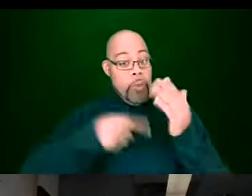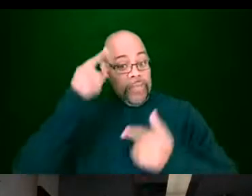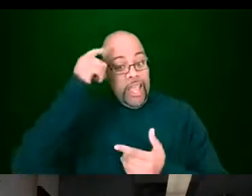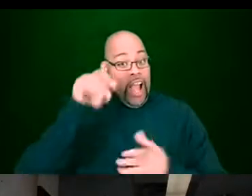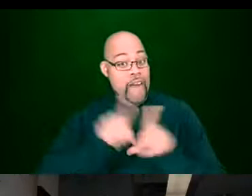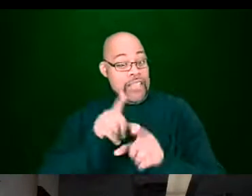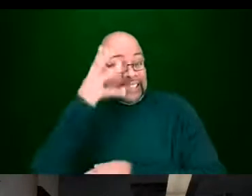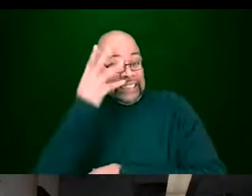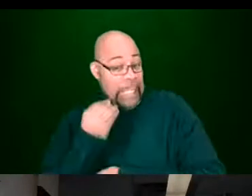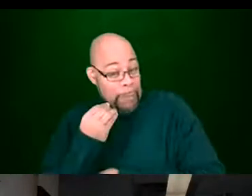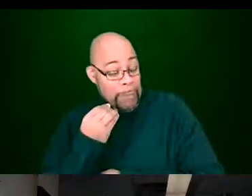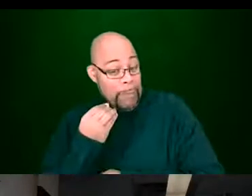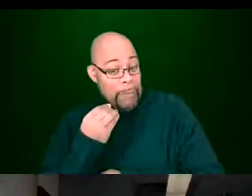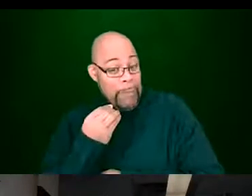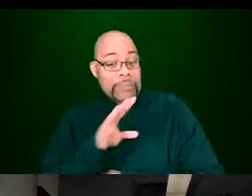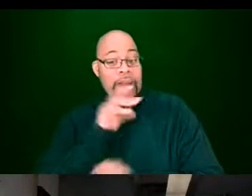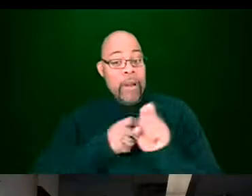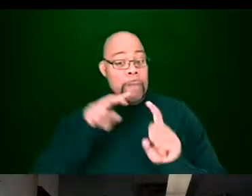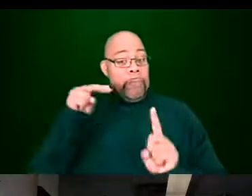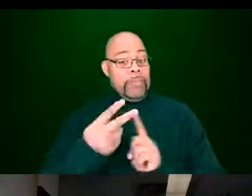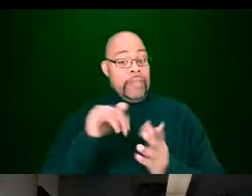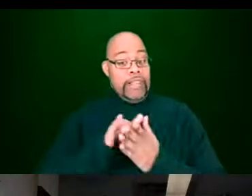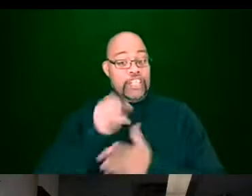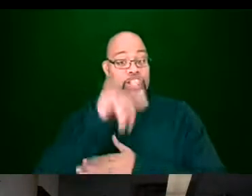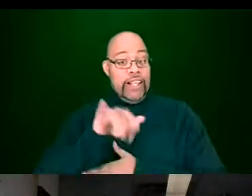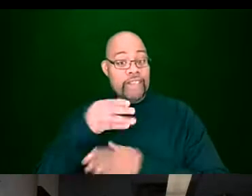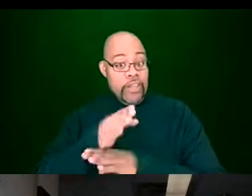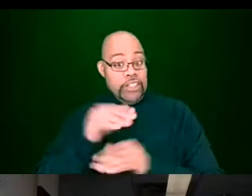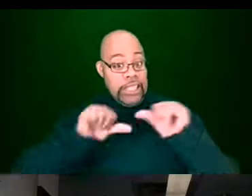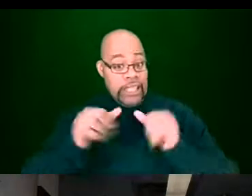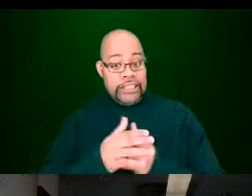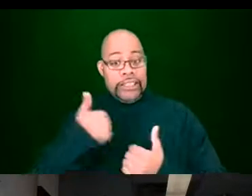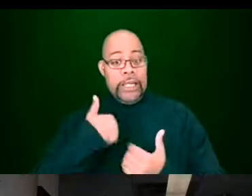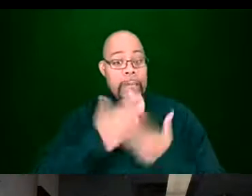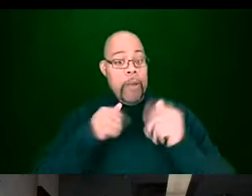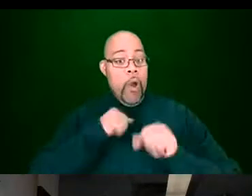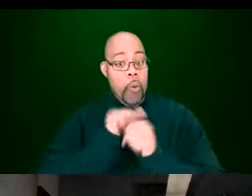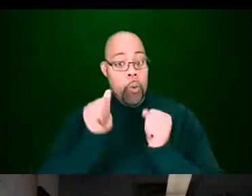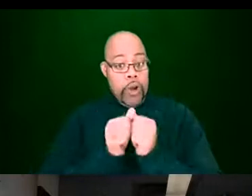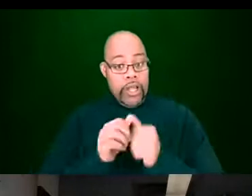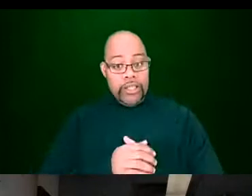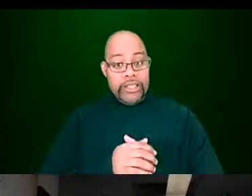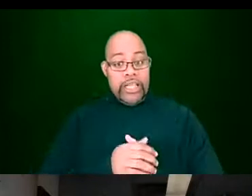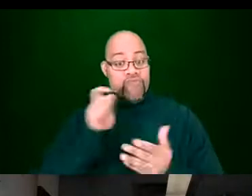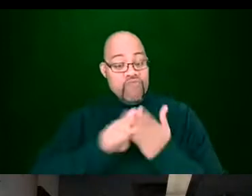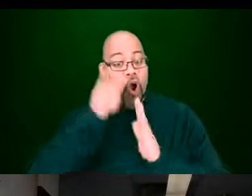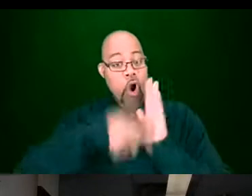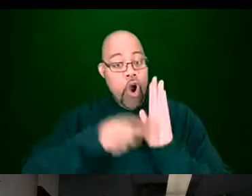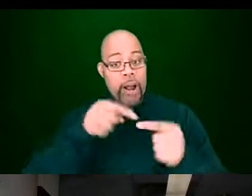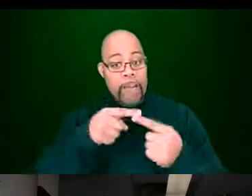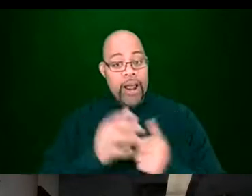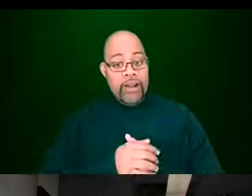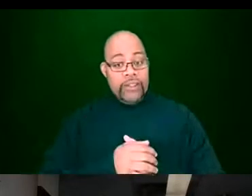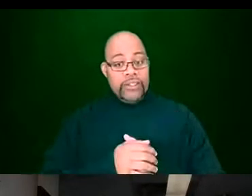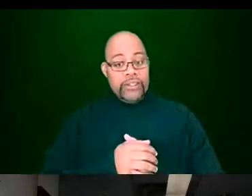sleep. Just speaking from a perspective as a jellyfish scientist, there's some people that I work with that have written articles about a